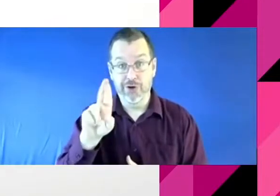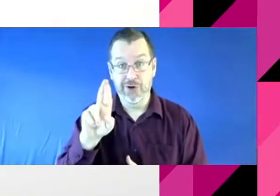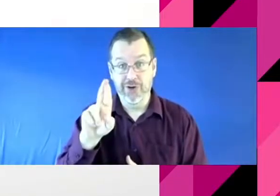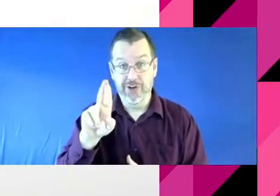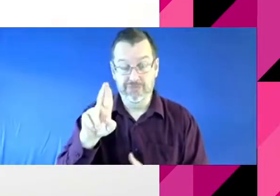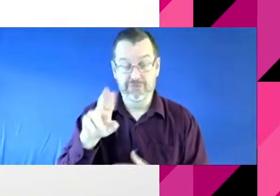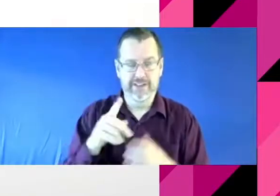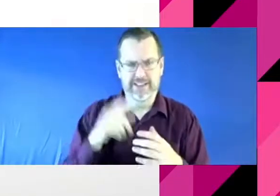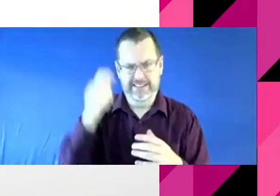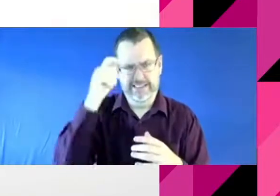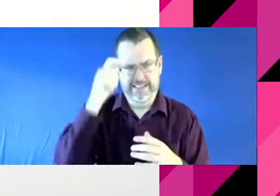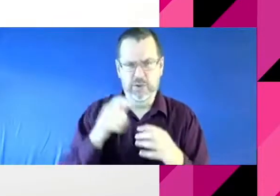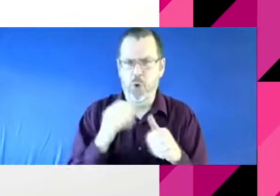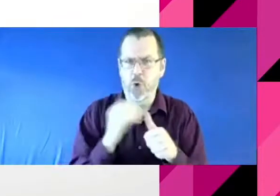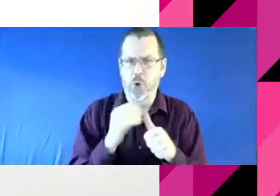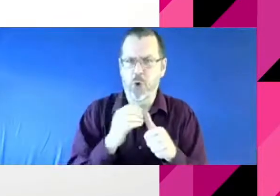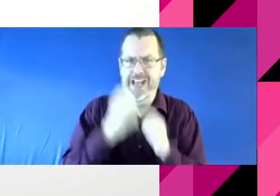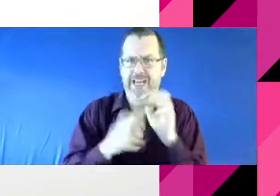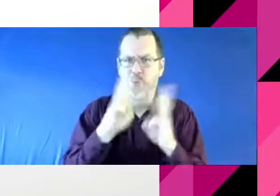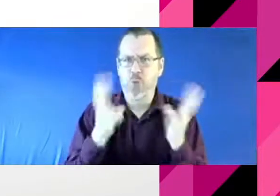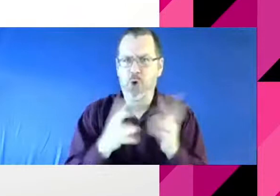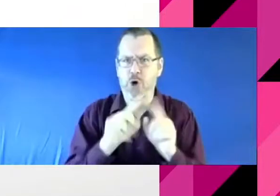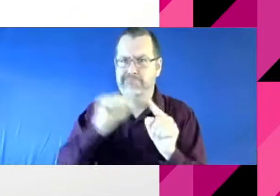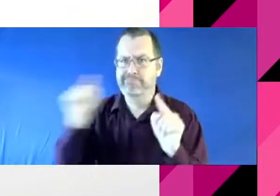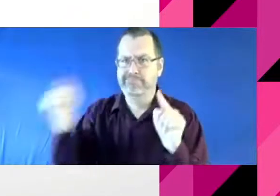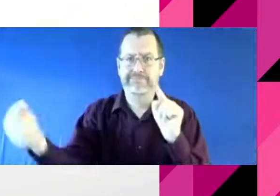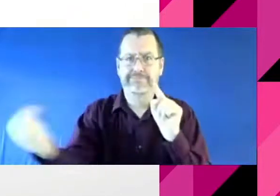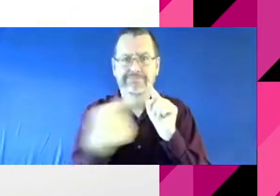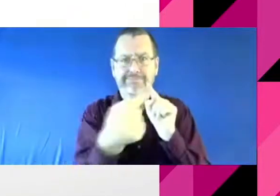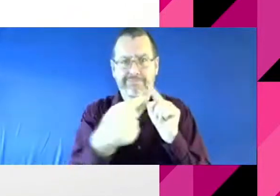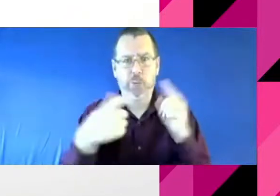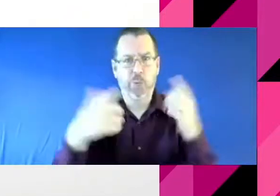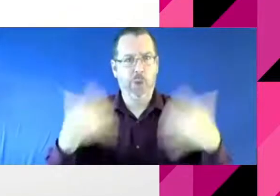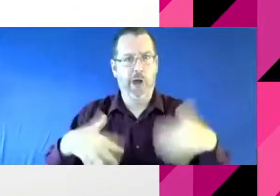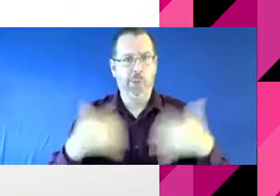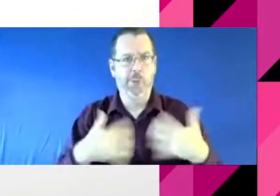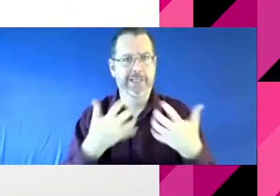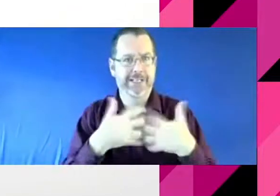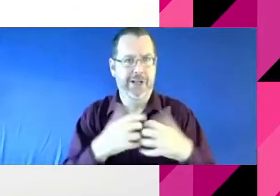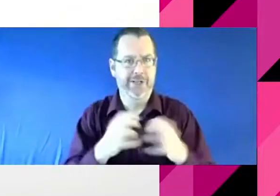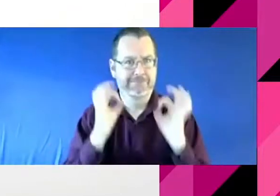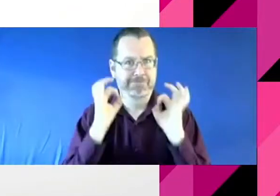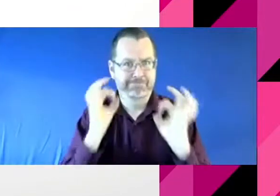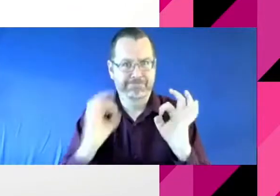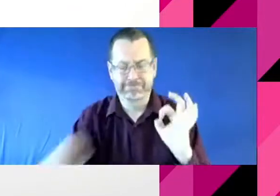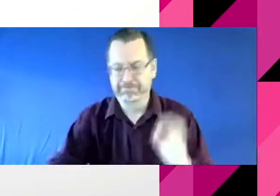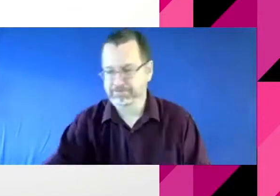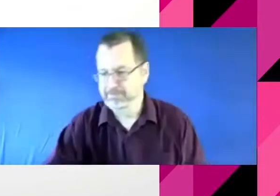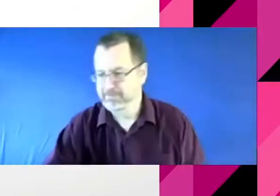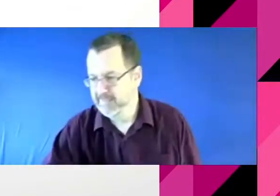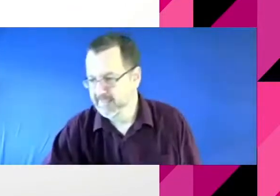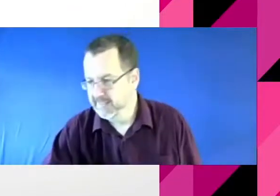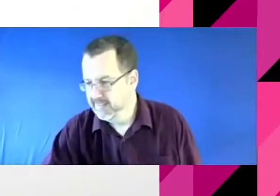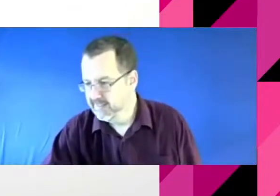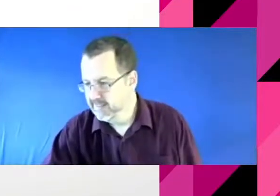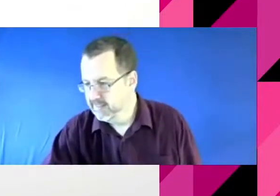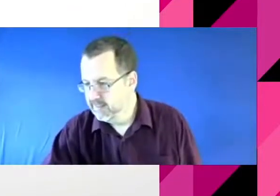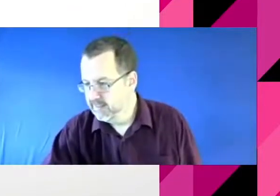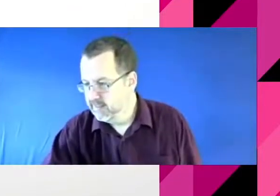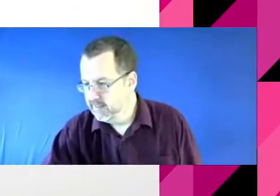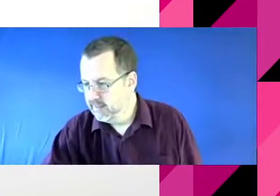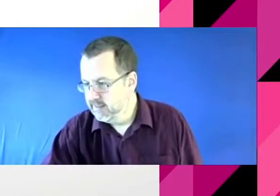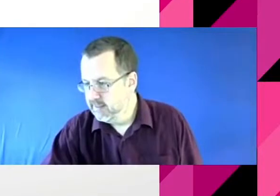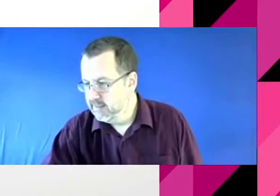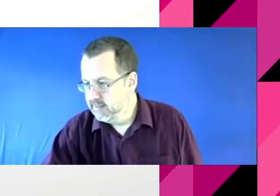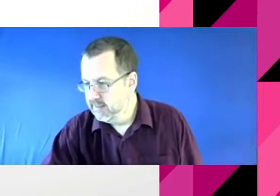zone, I think. So that really does underline how wonderful technology is to facilitate this kind of event.